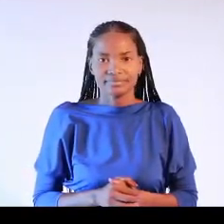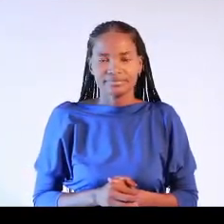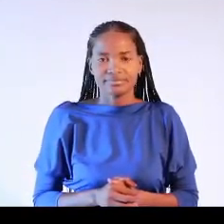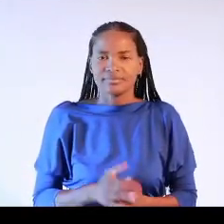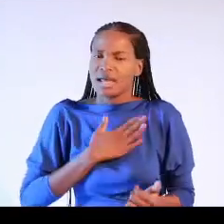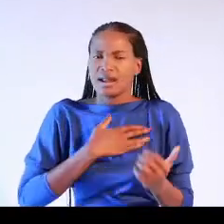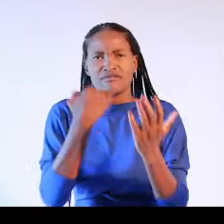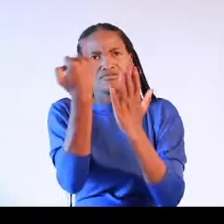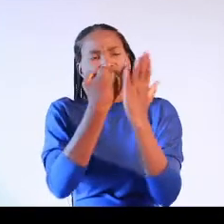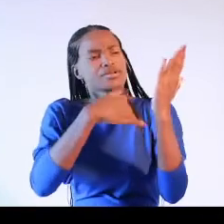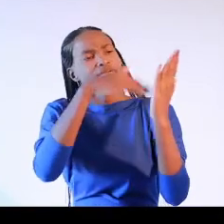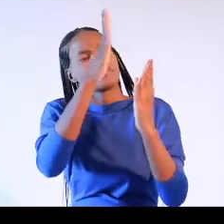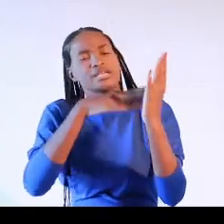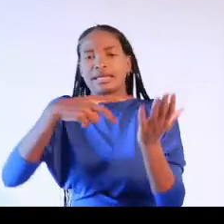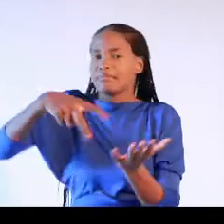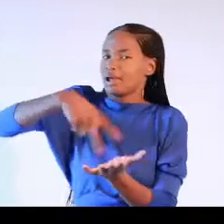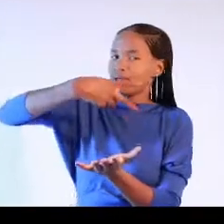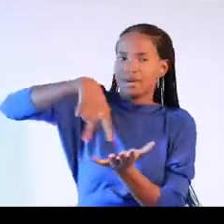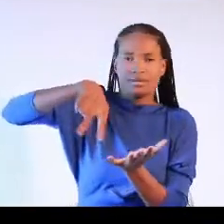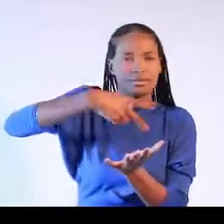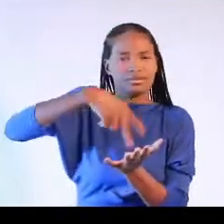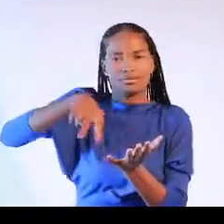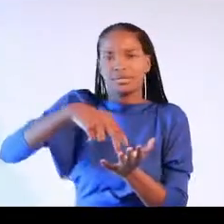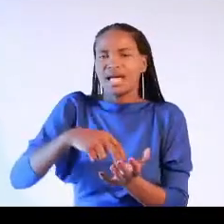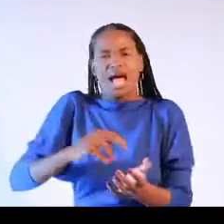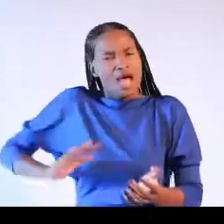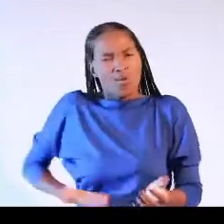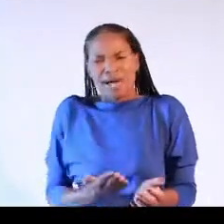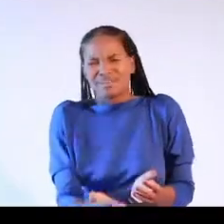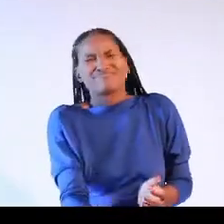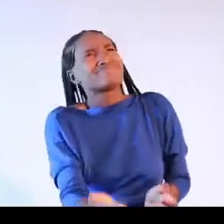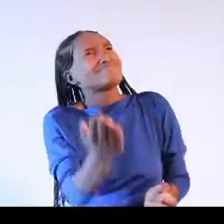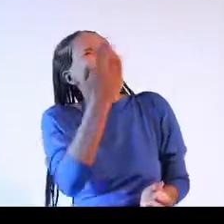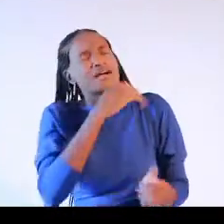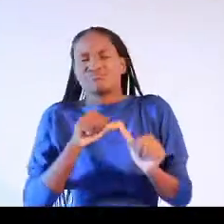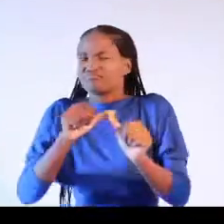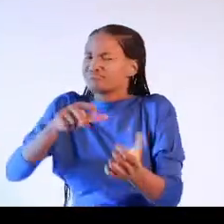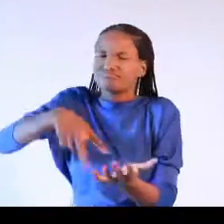I like drawing, painting and dancing. I wish I could dance the whole day.